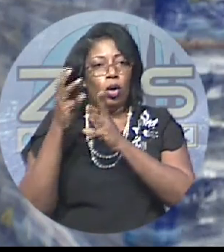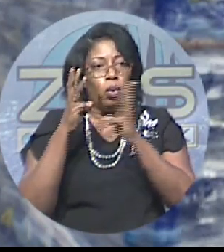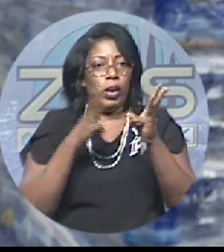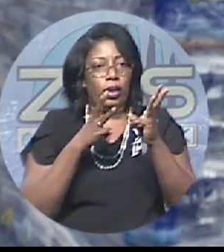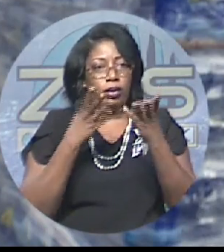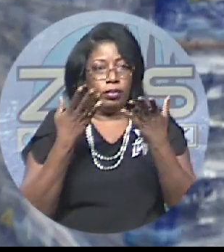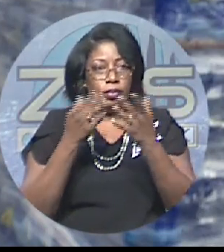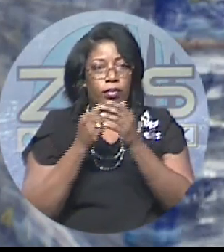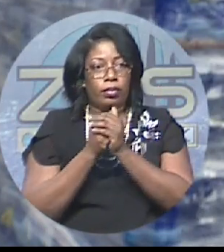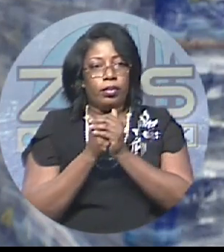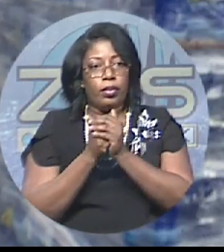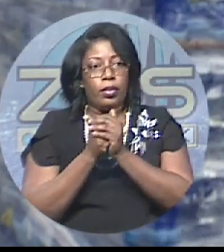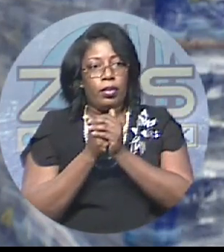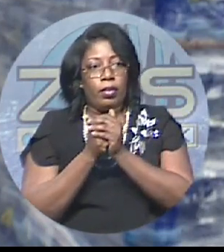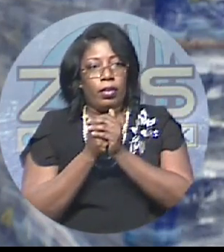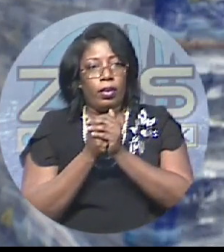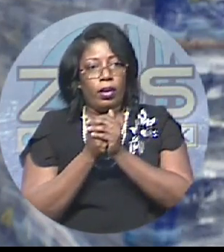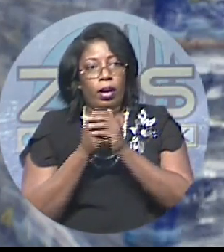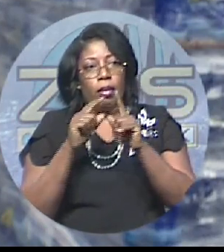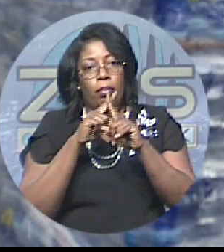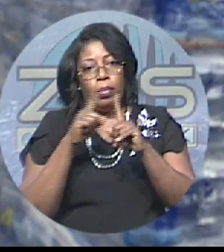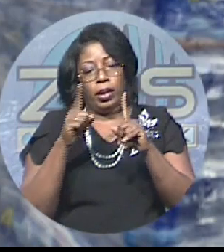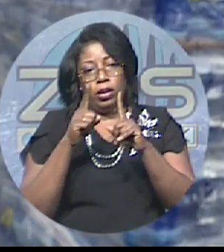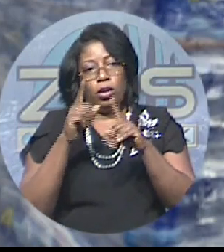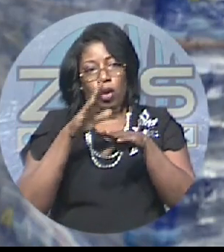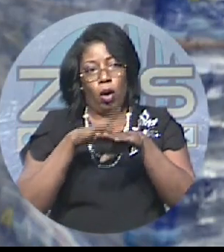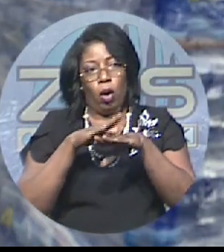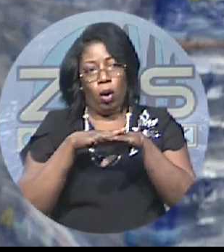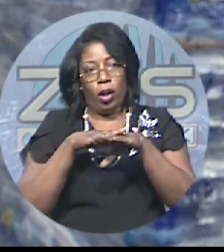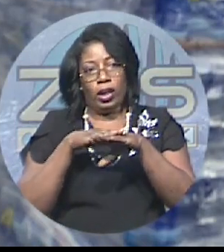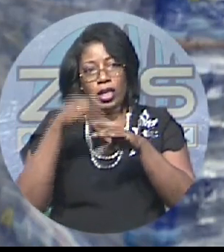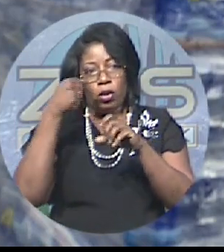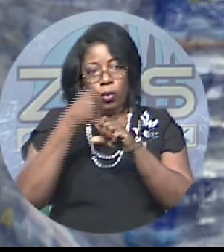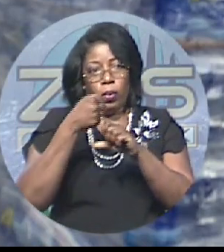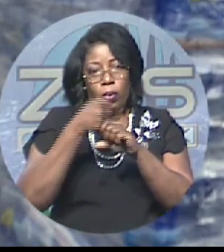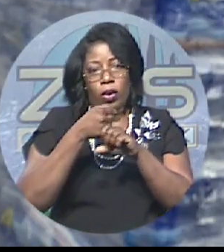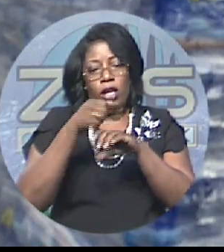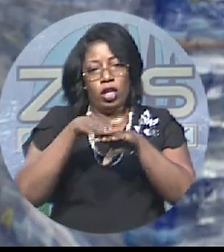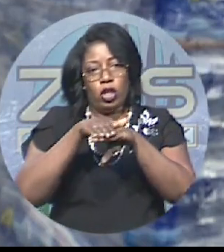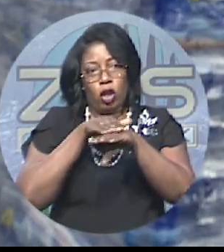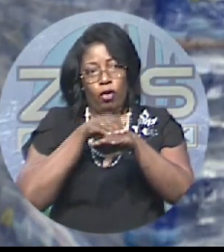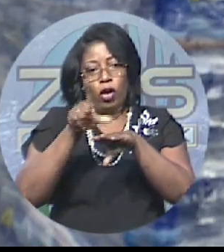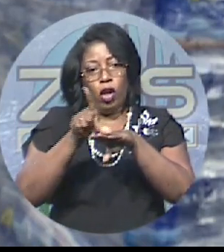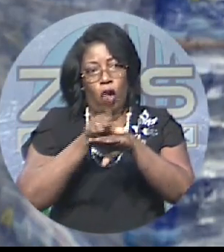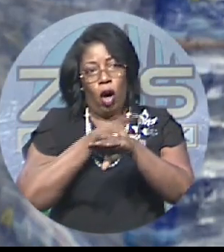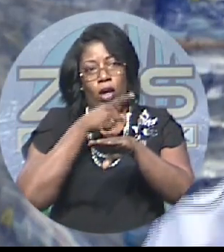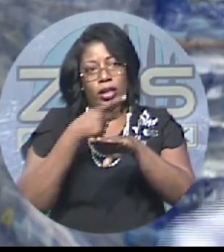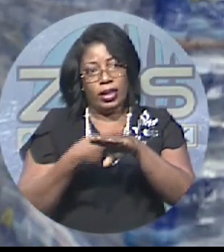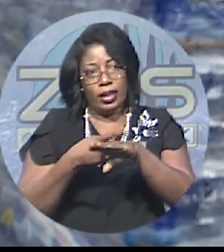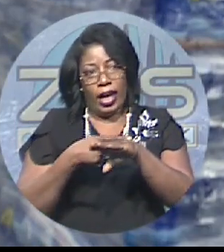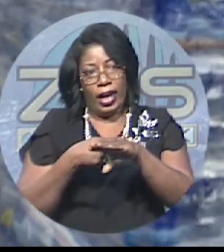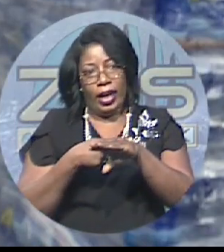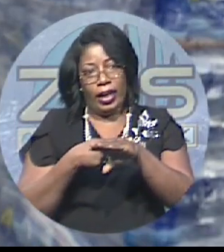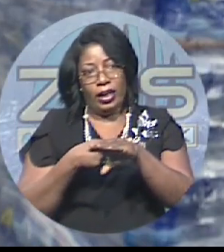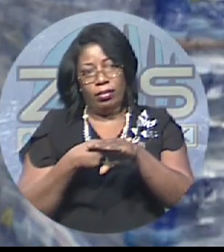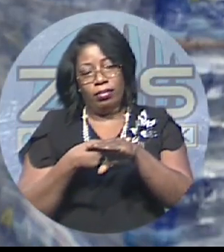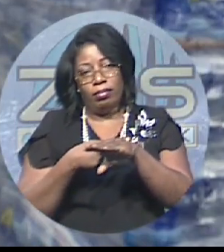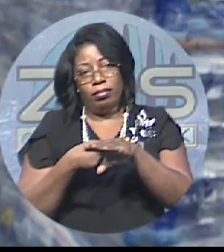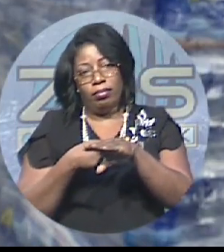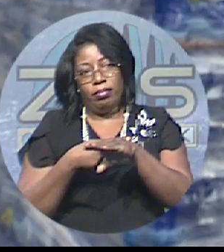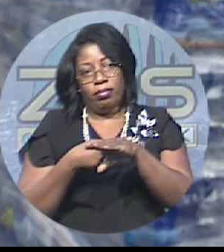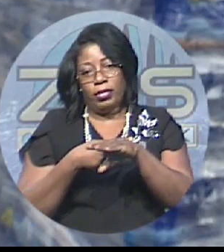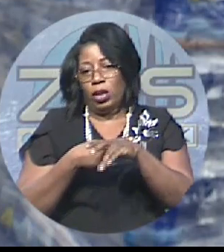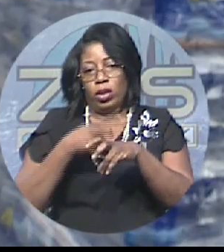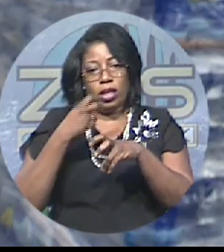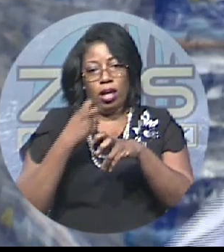as 120 to 125, but beating upon you that slow for that long, there was like blows